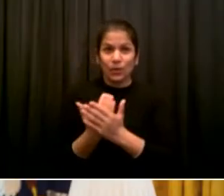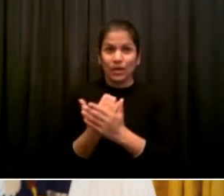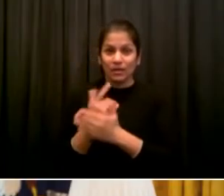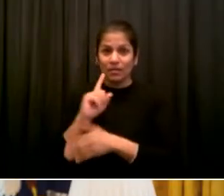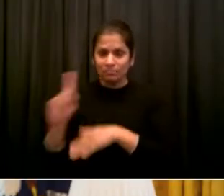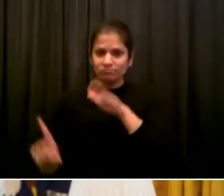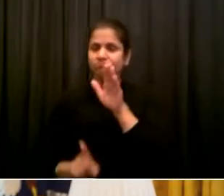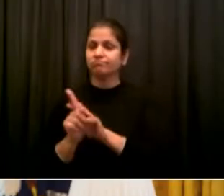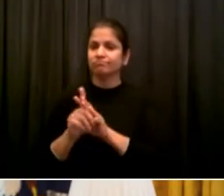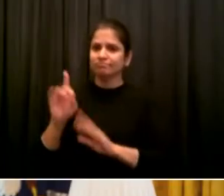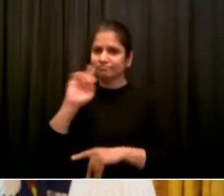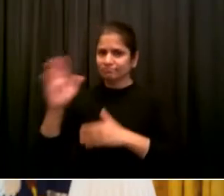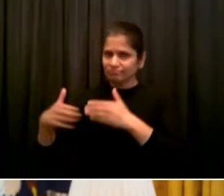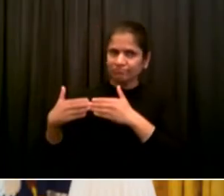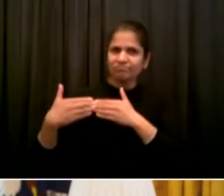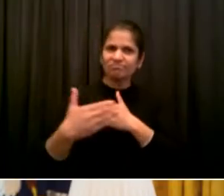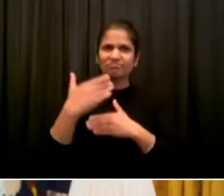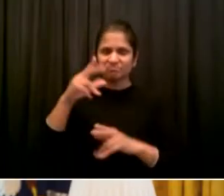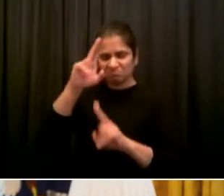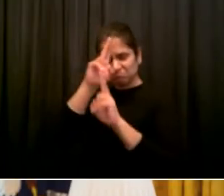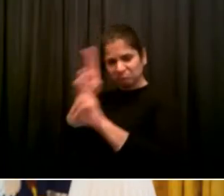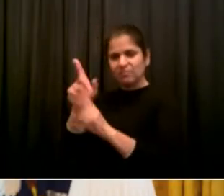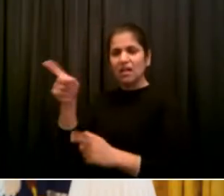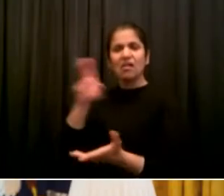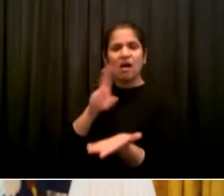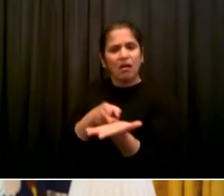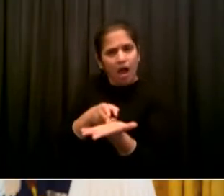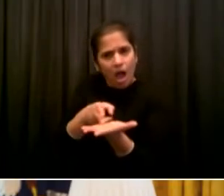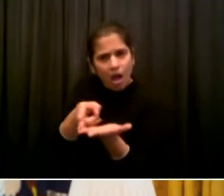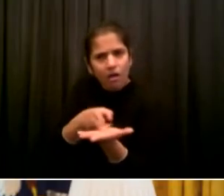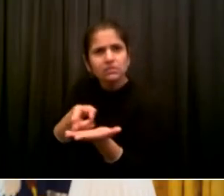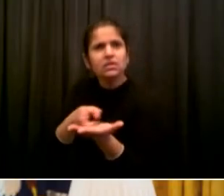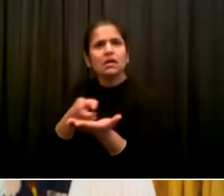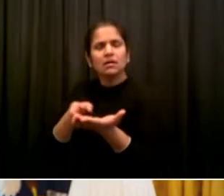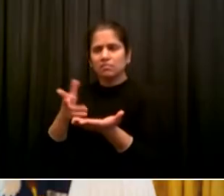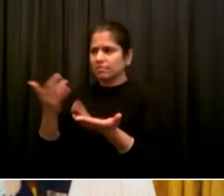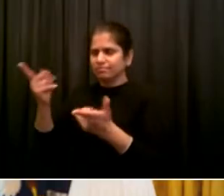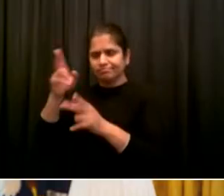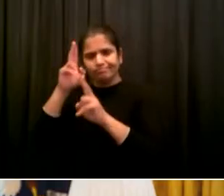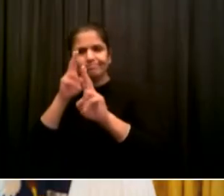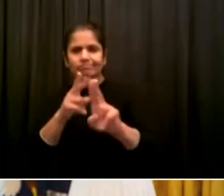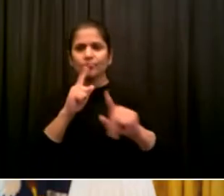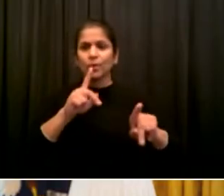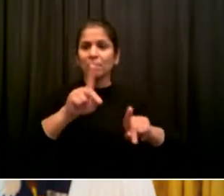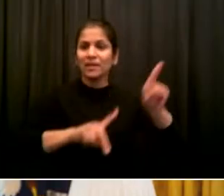change everything. This is going to make recovery possible. This is the bottom line. Stimulus equals recovery. Now it's here.